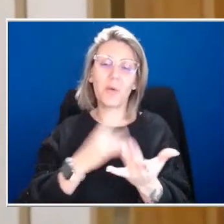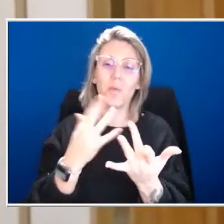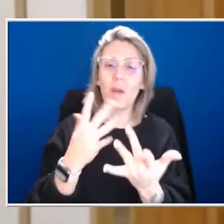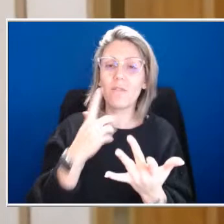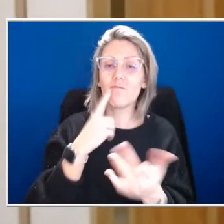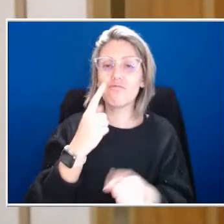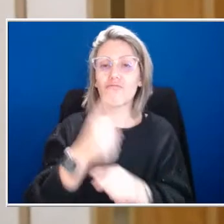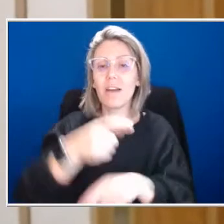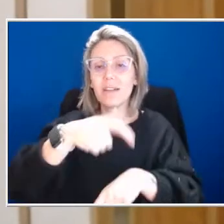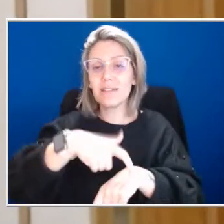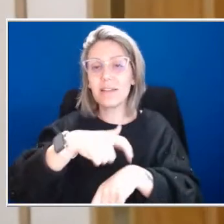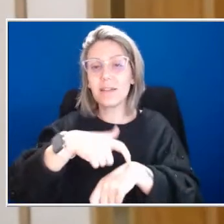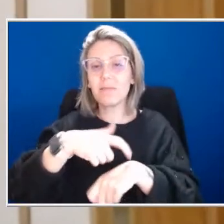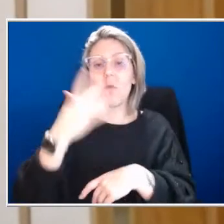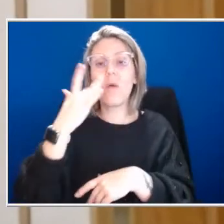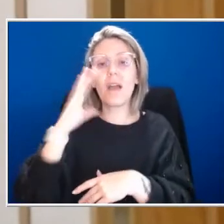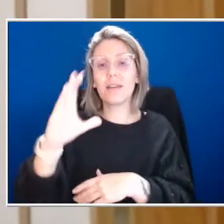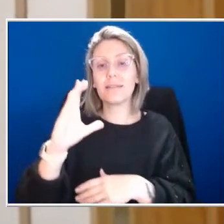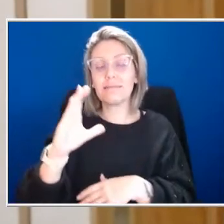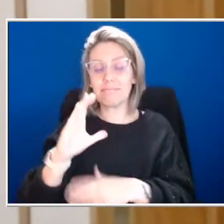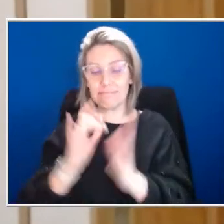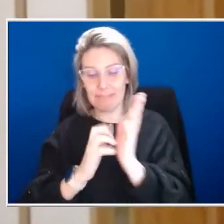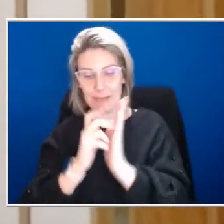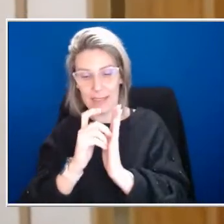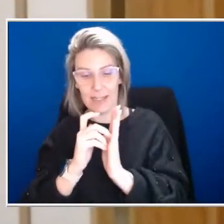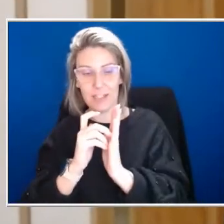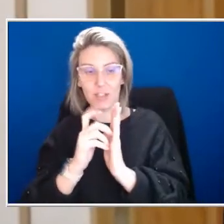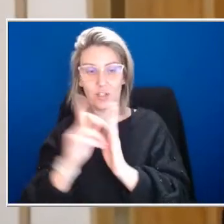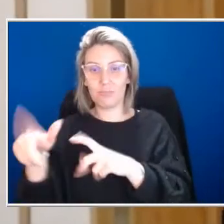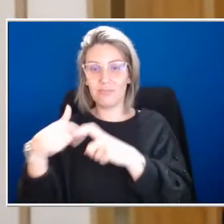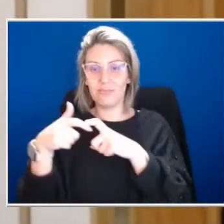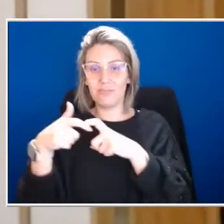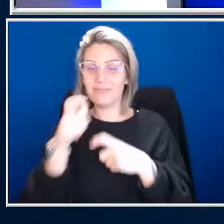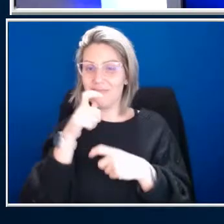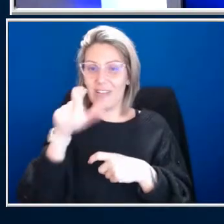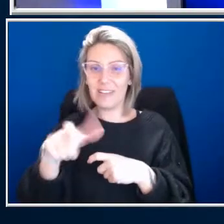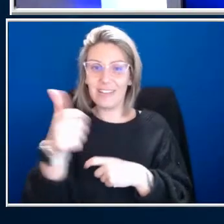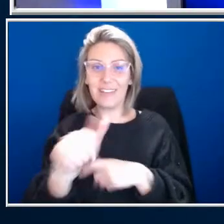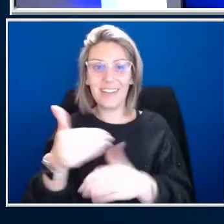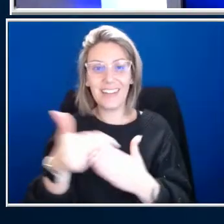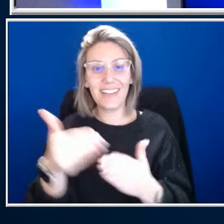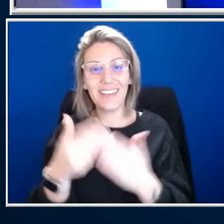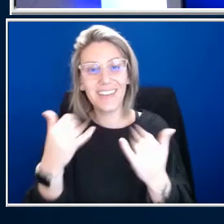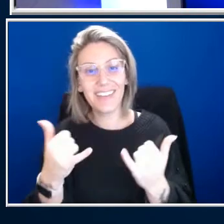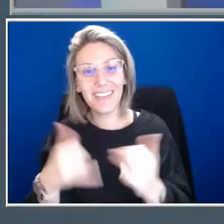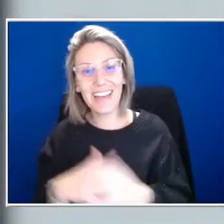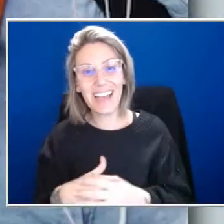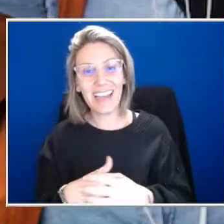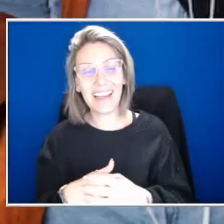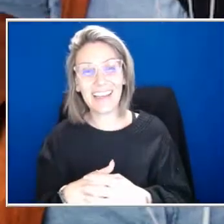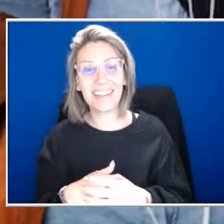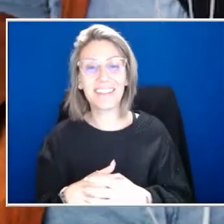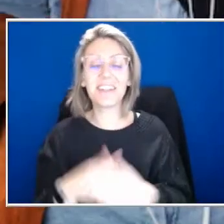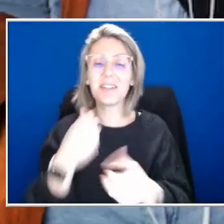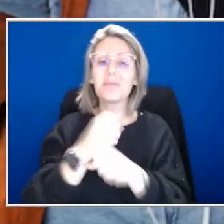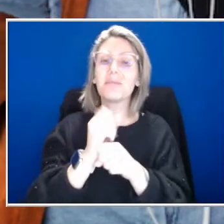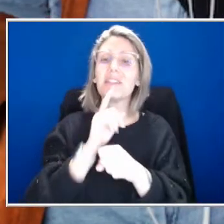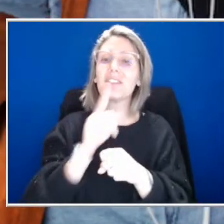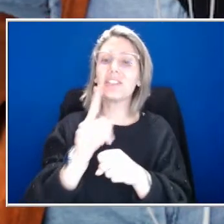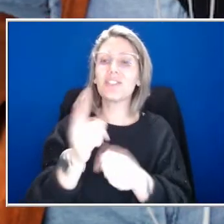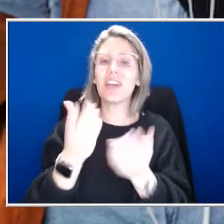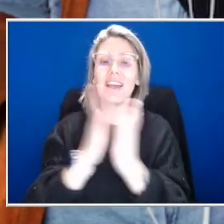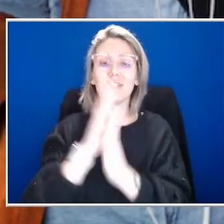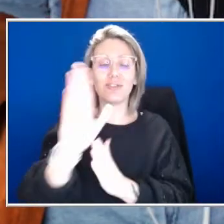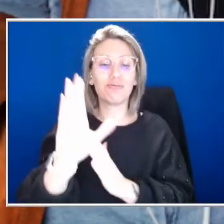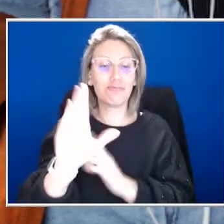because cancer is in remission. He doesn't need anything right now. Be sure to ask your questions. You can use the chat on YouTube,